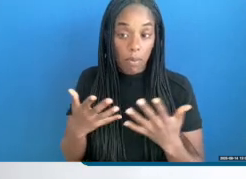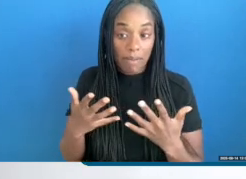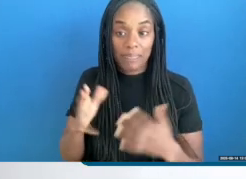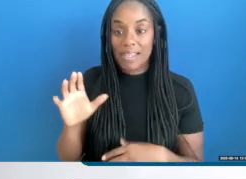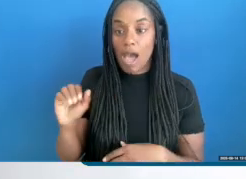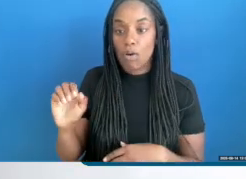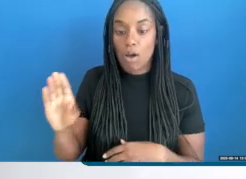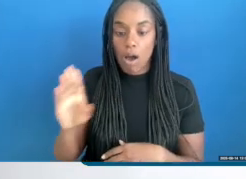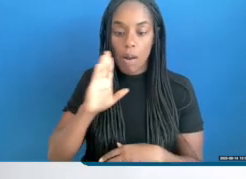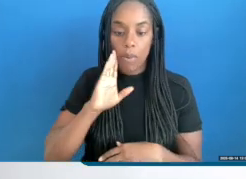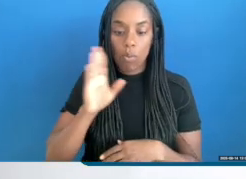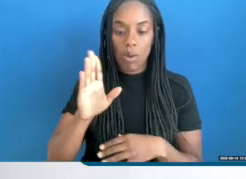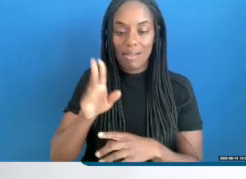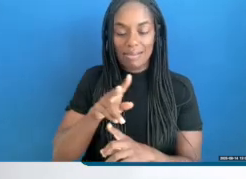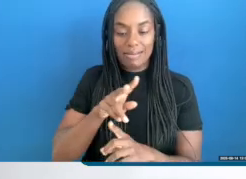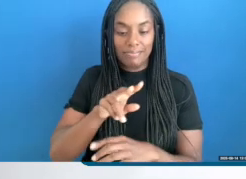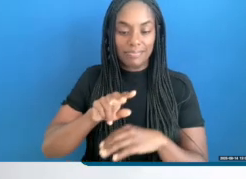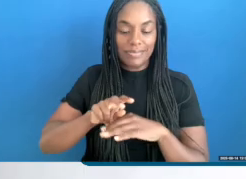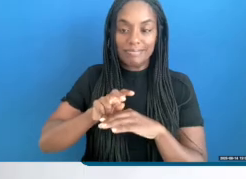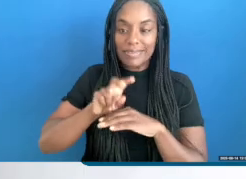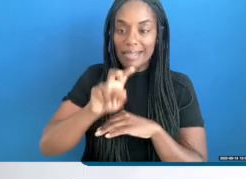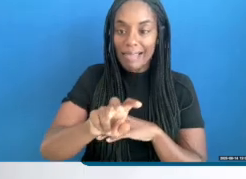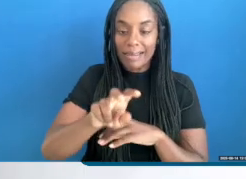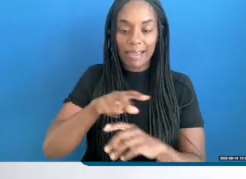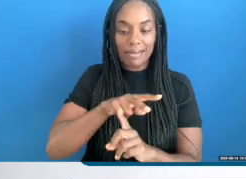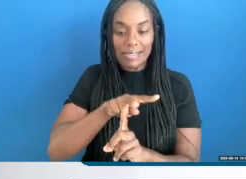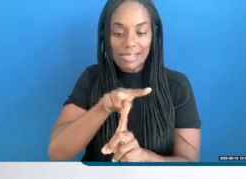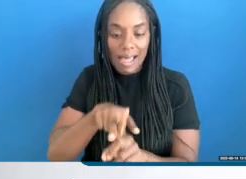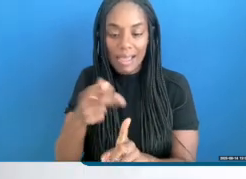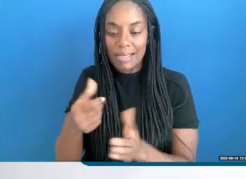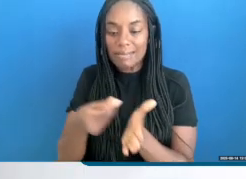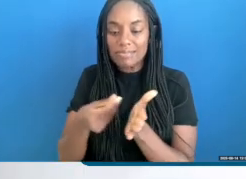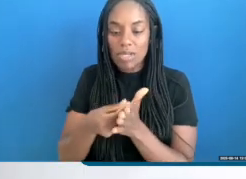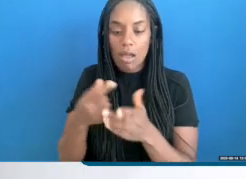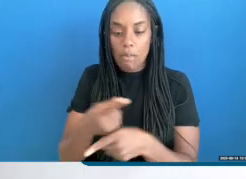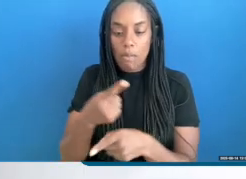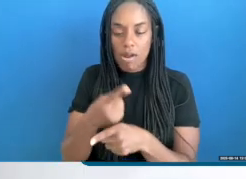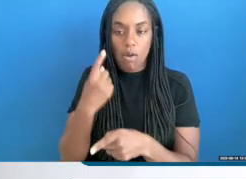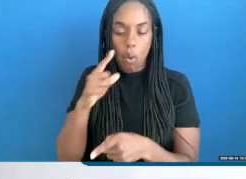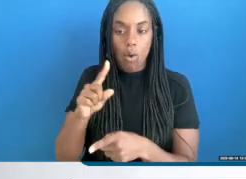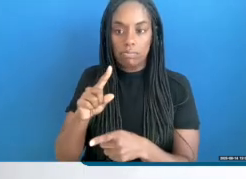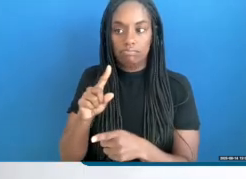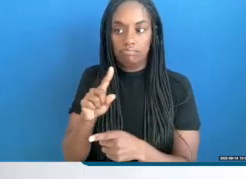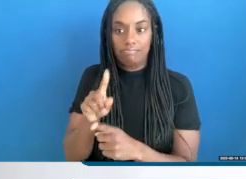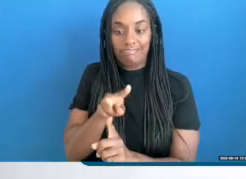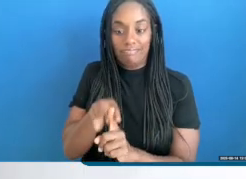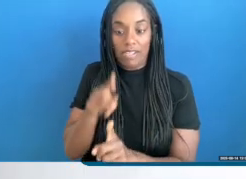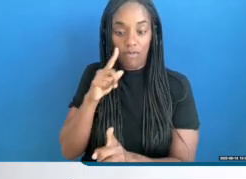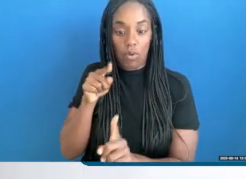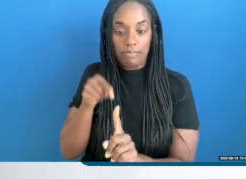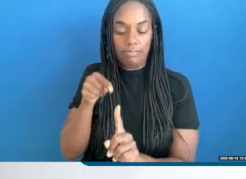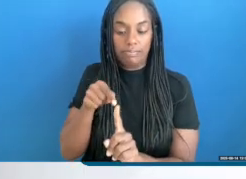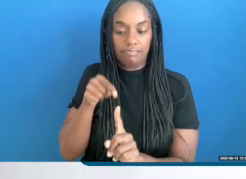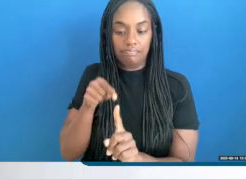funds appropriated or designated to it by the legislature through the California state